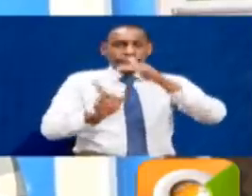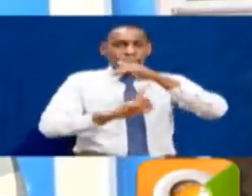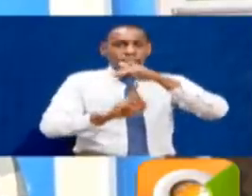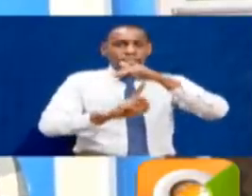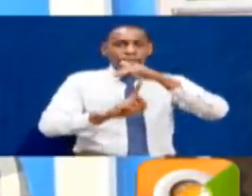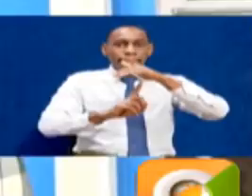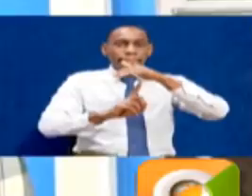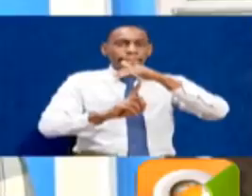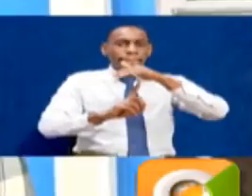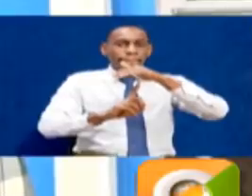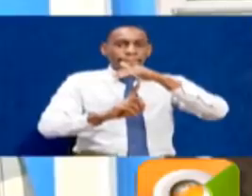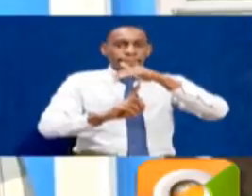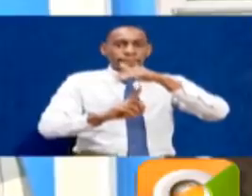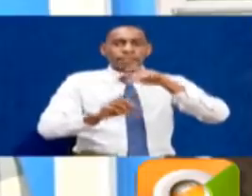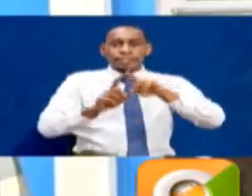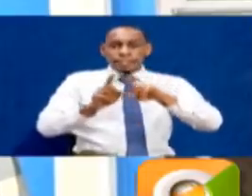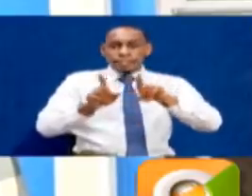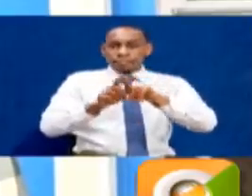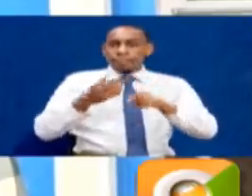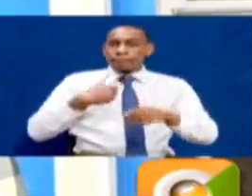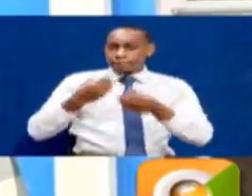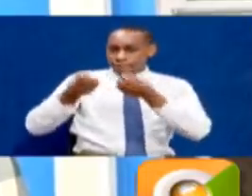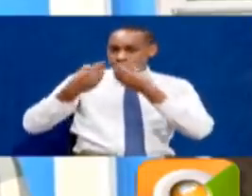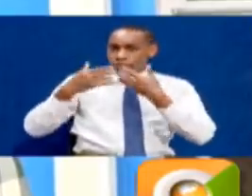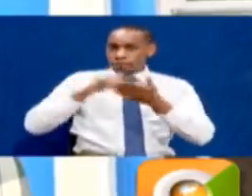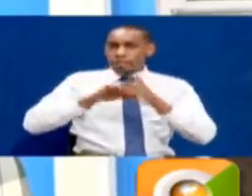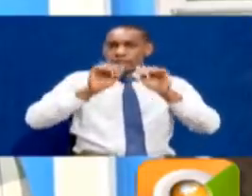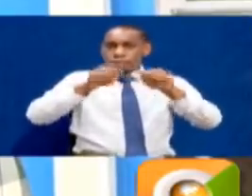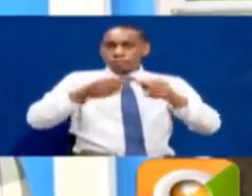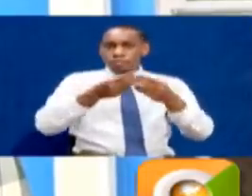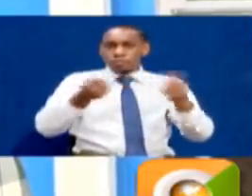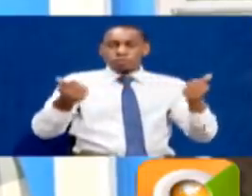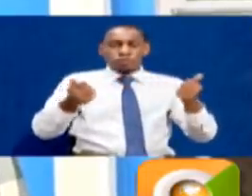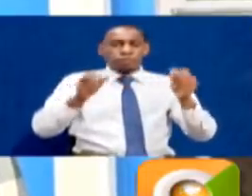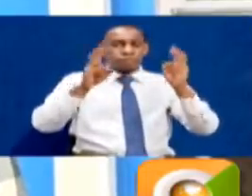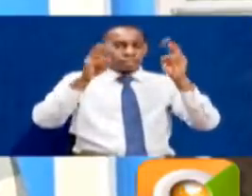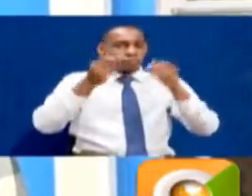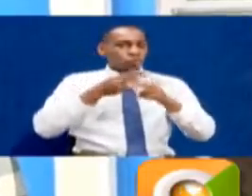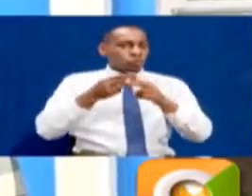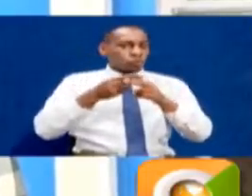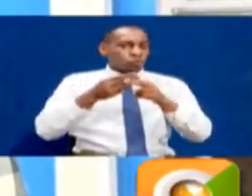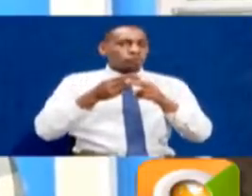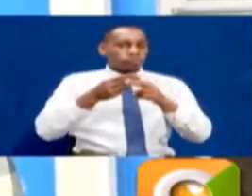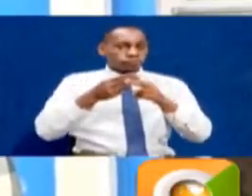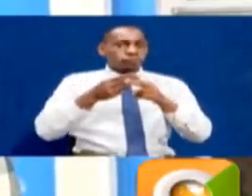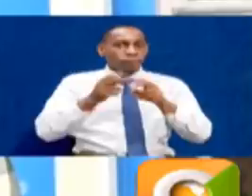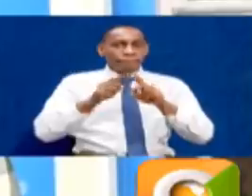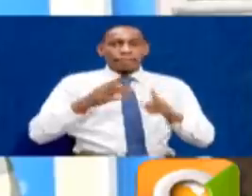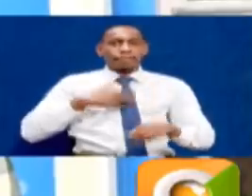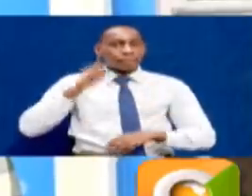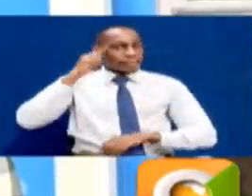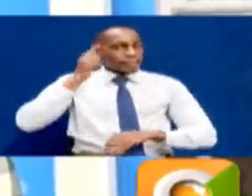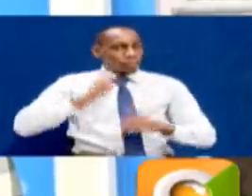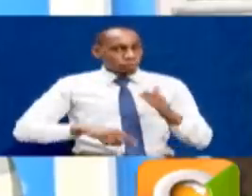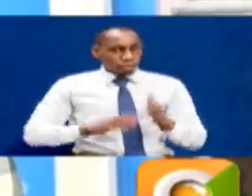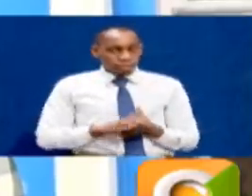ministry. And I have information that we may be able to address this matter very soon, but I think